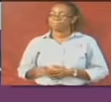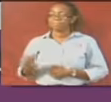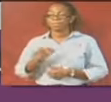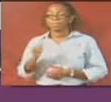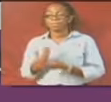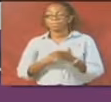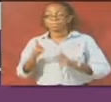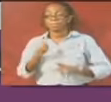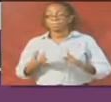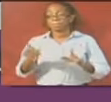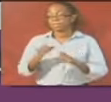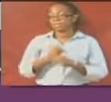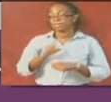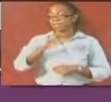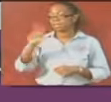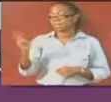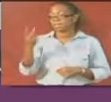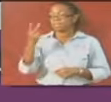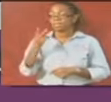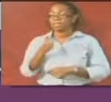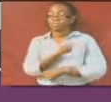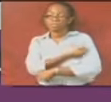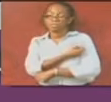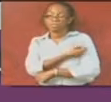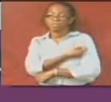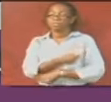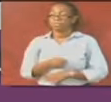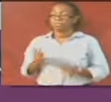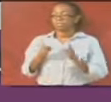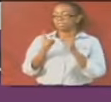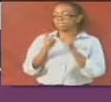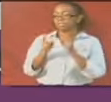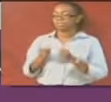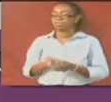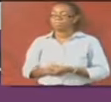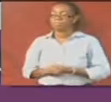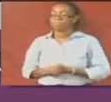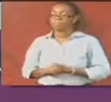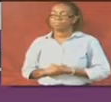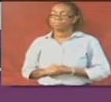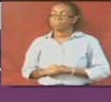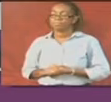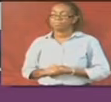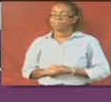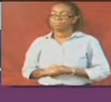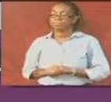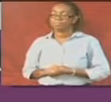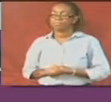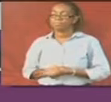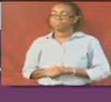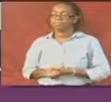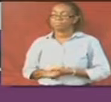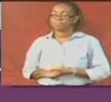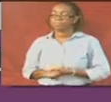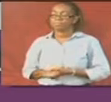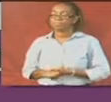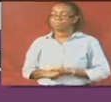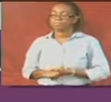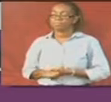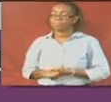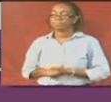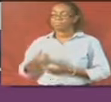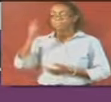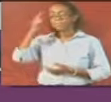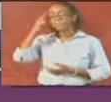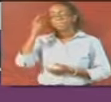doses later than the 12 weeks. And we know that, for instance, with the AstraZeneca, the efficacy has been shown to increase over the weeks and prevent hospitalization.